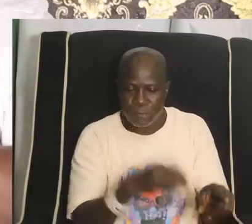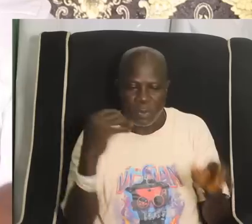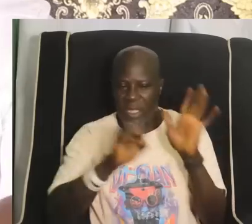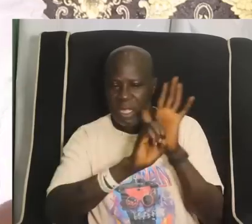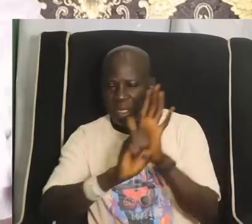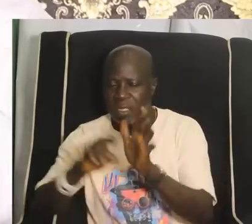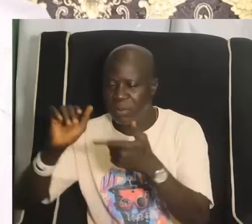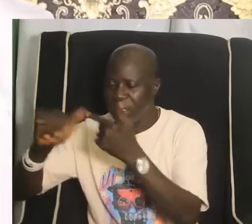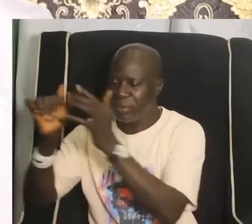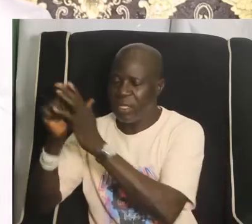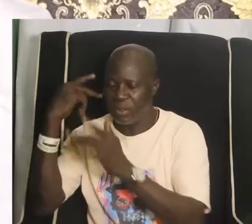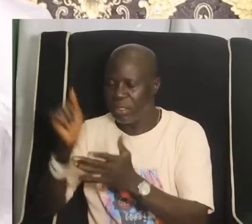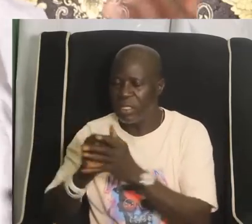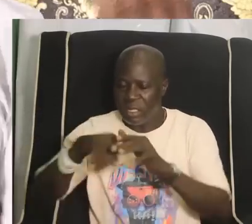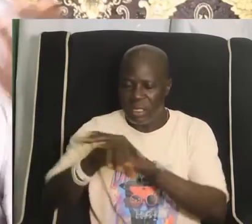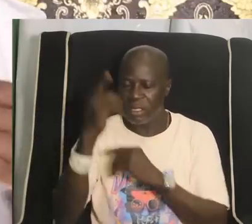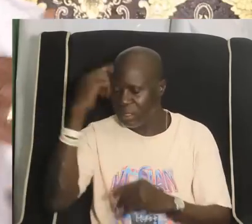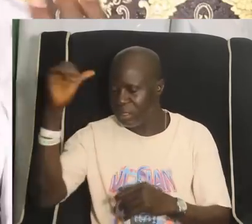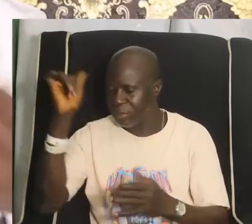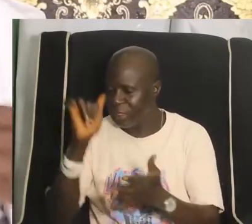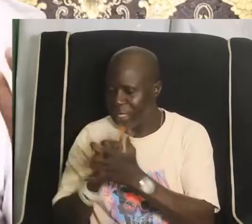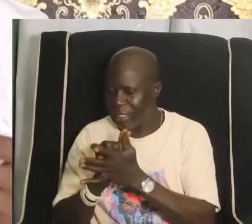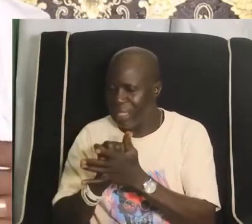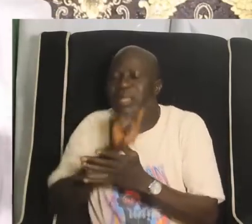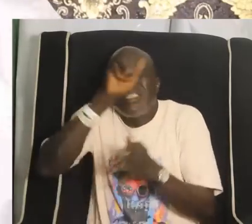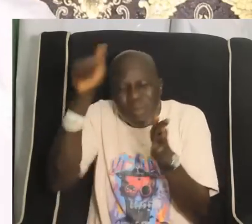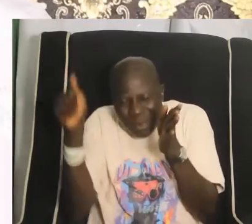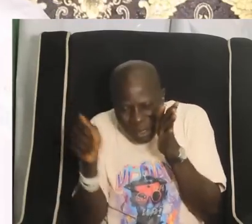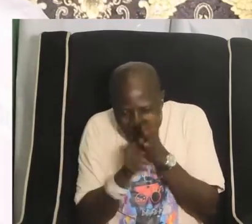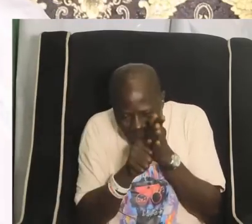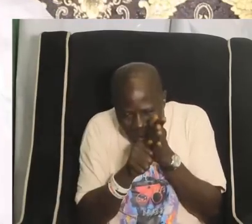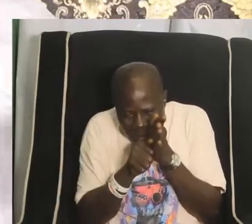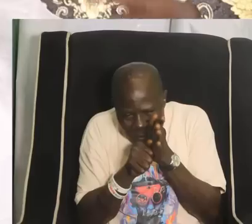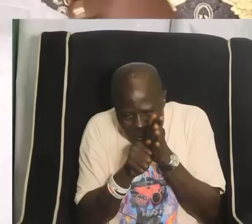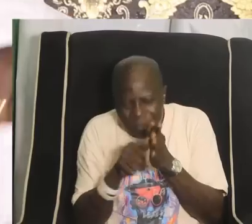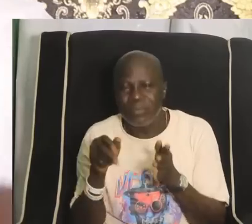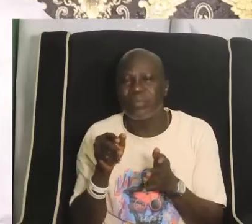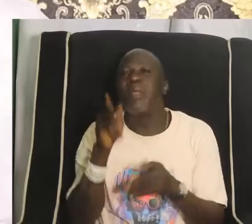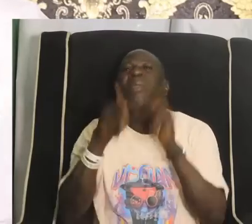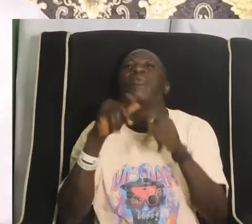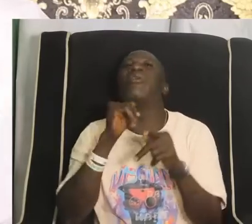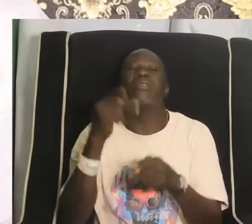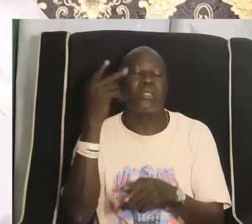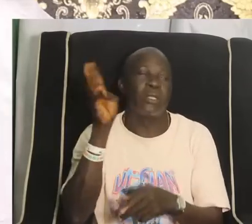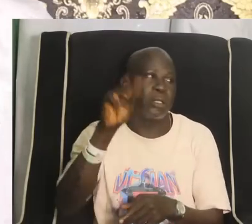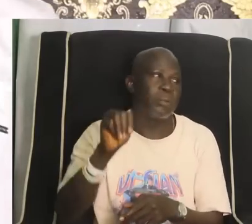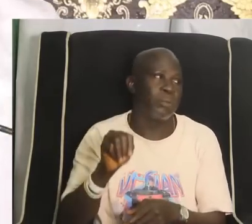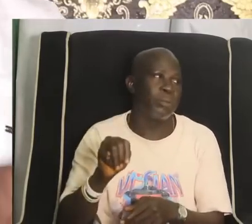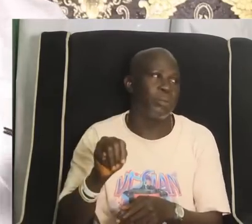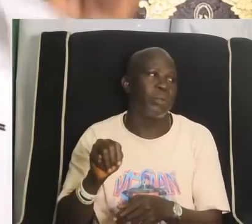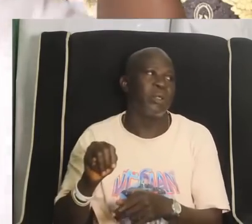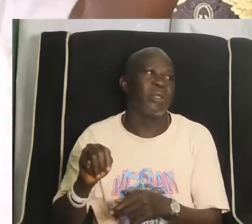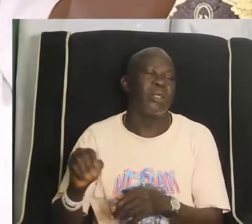but the sign he see in the dream is that he was kept. People did not see him.